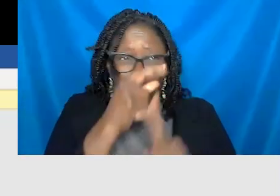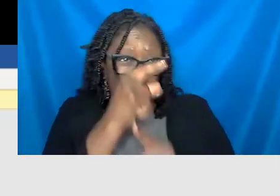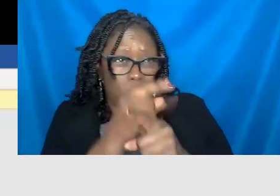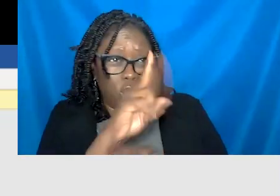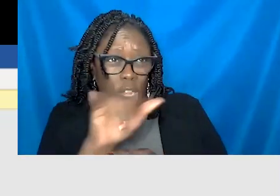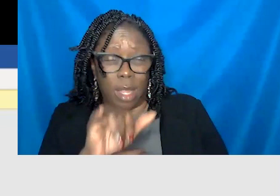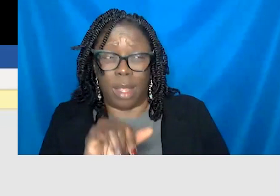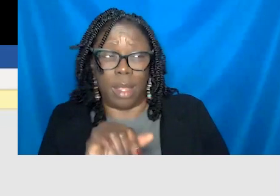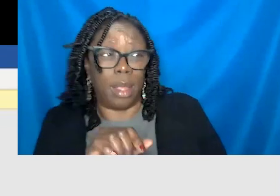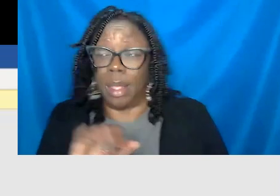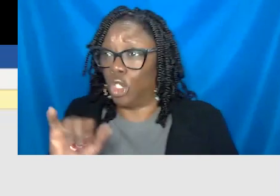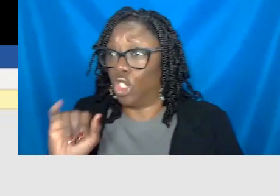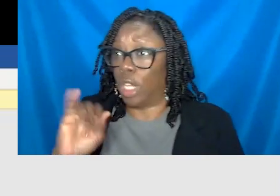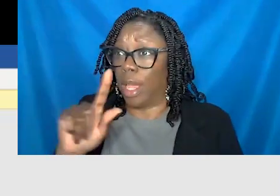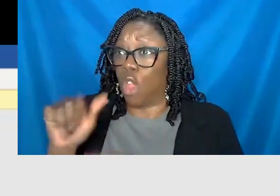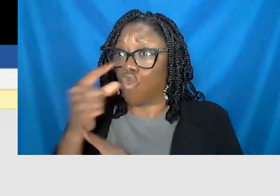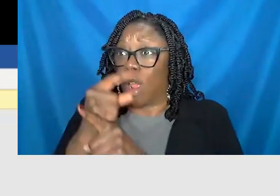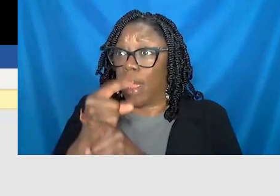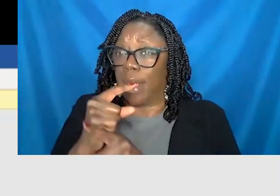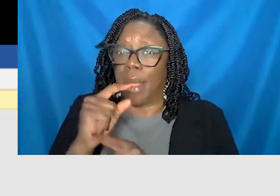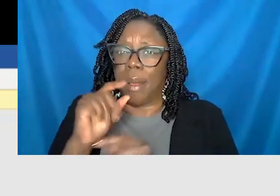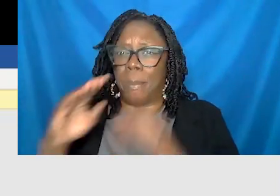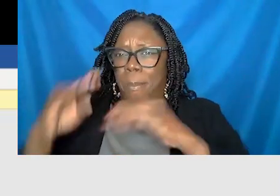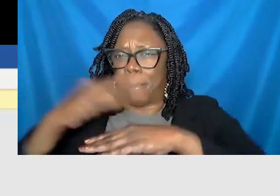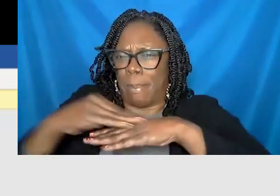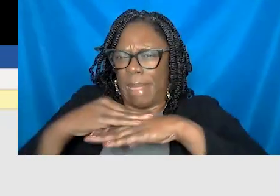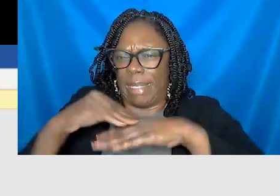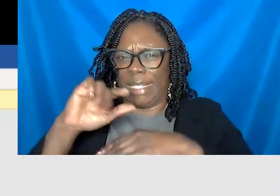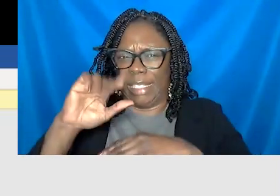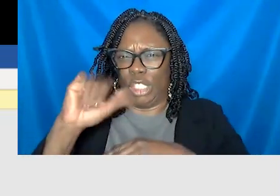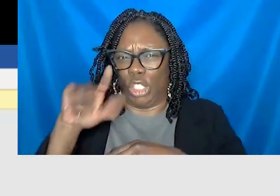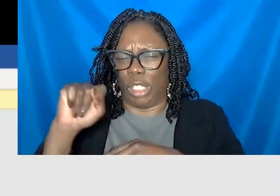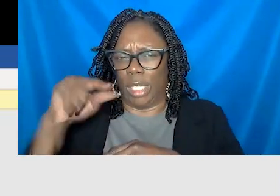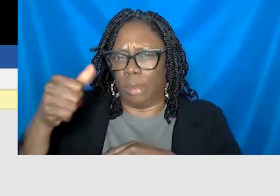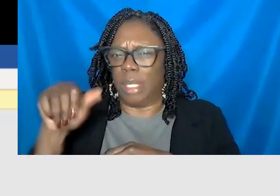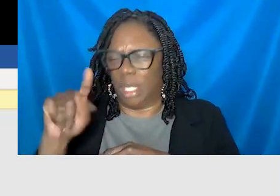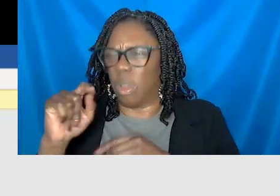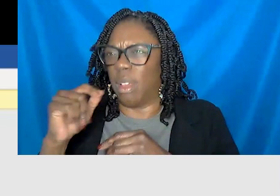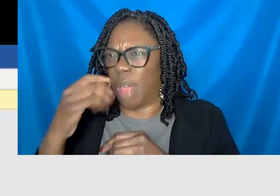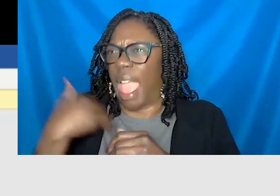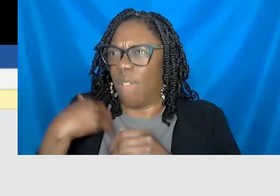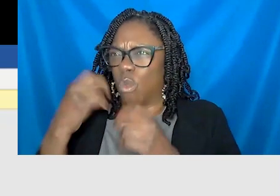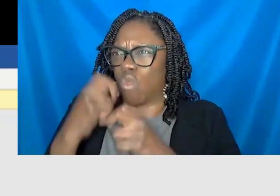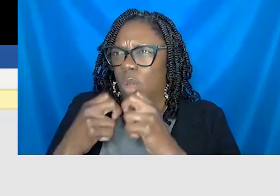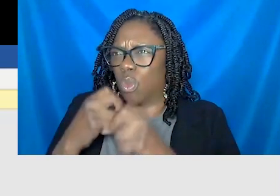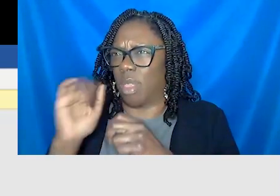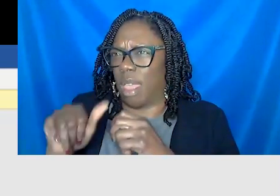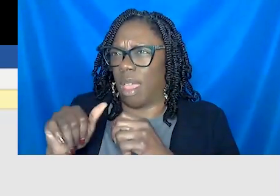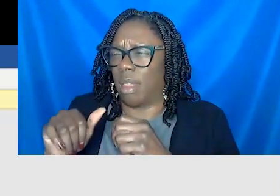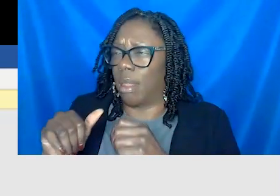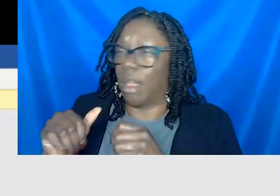clear, the basic ChatGPT will have issues with that. Can you? Yeah, I'm on 4.0. Yeah,